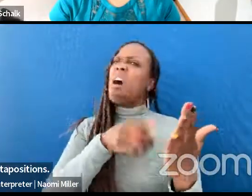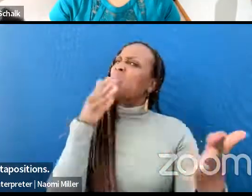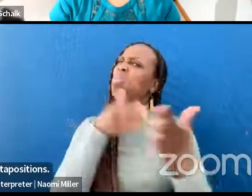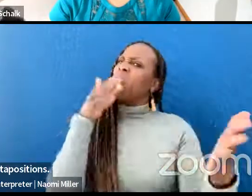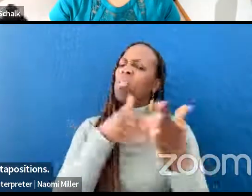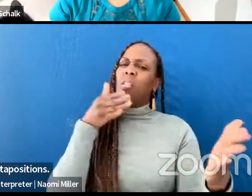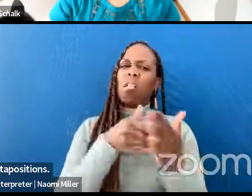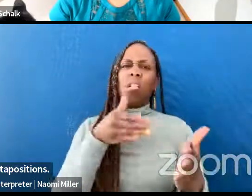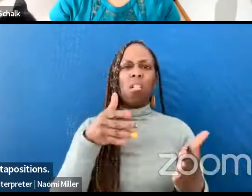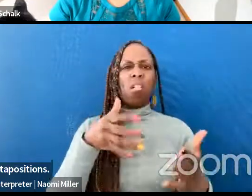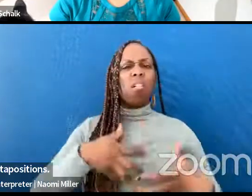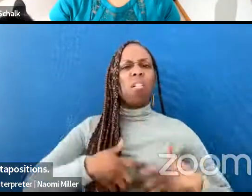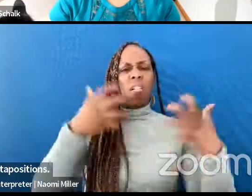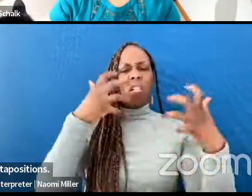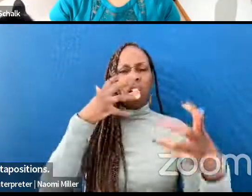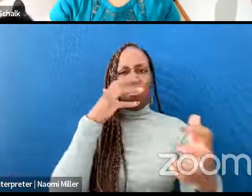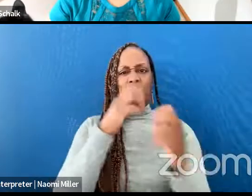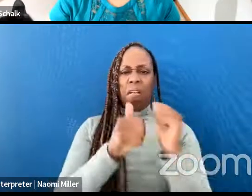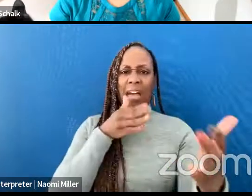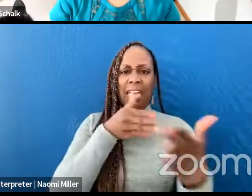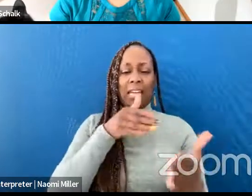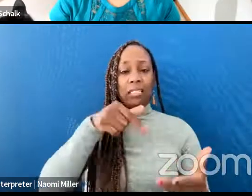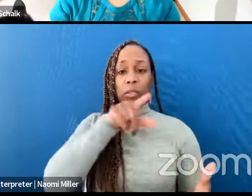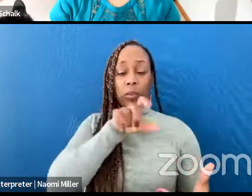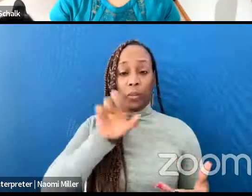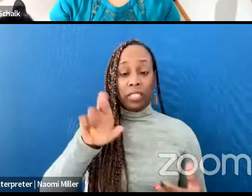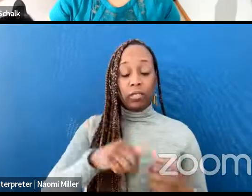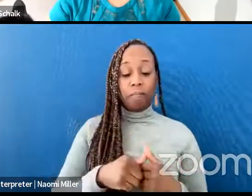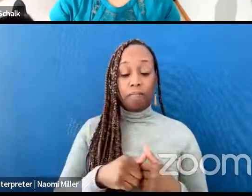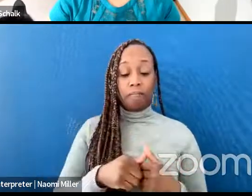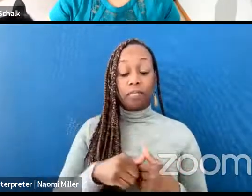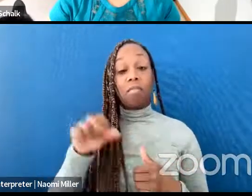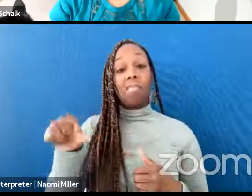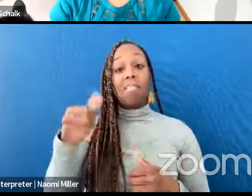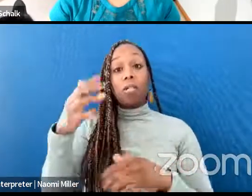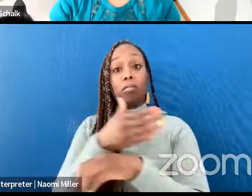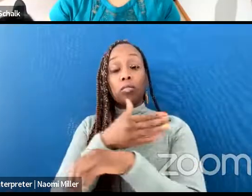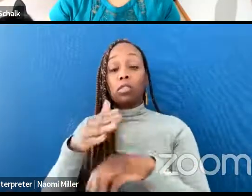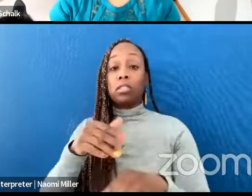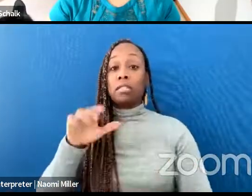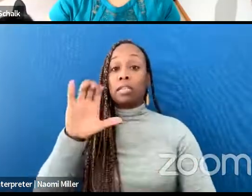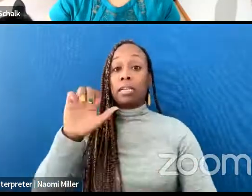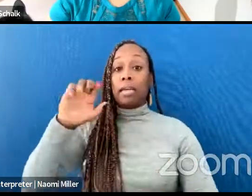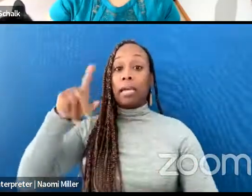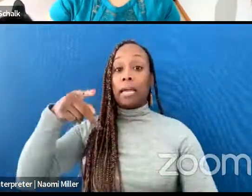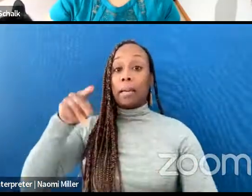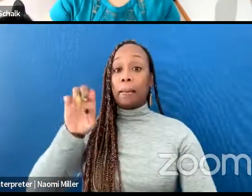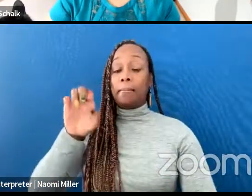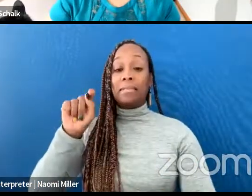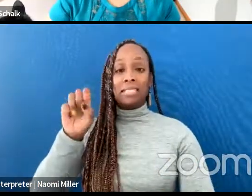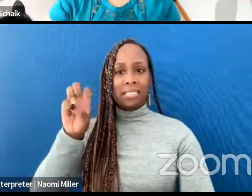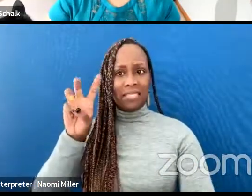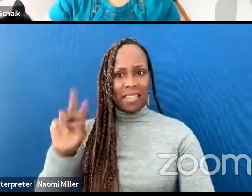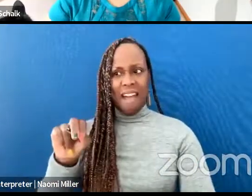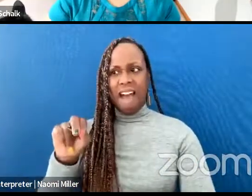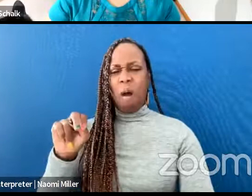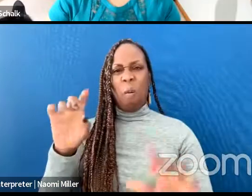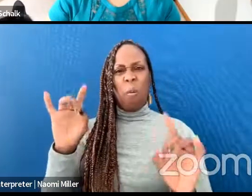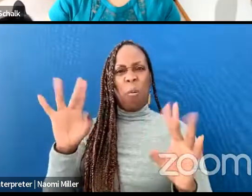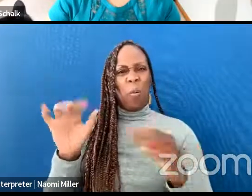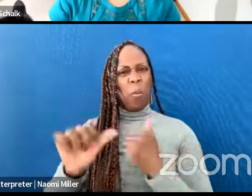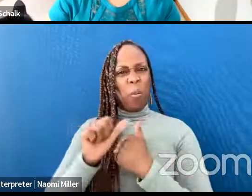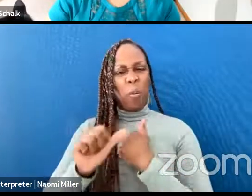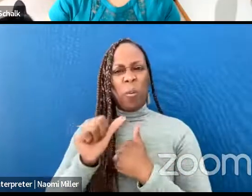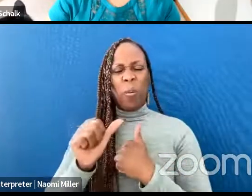As we listen to disabled trans musician Cavetown gently satirize angry, toxic young masculinities, don't mess